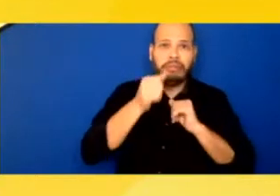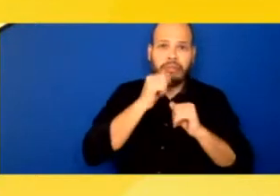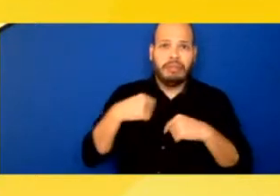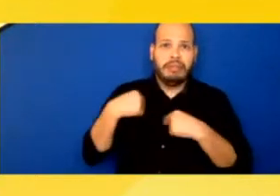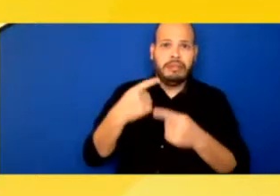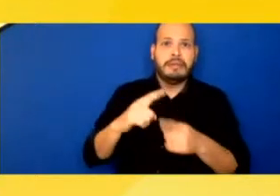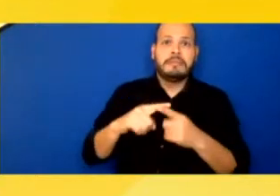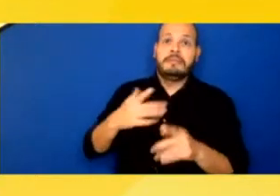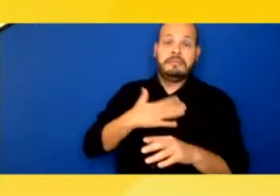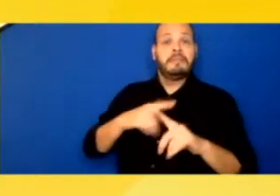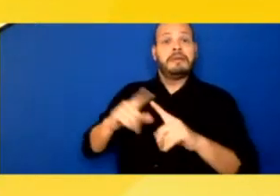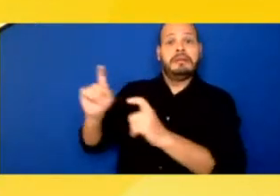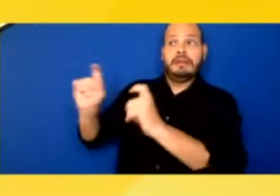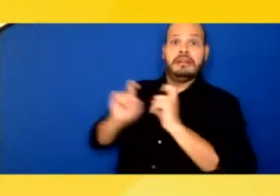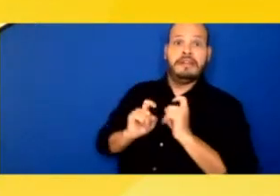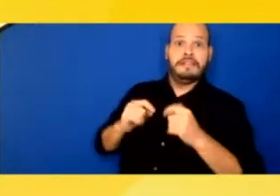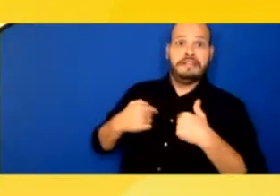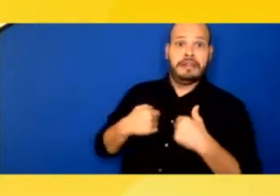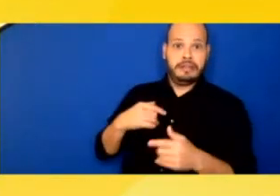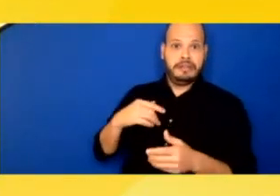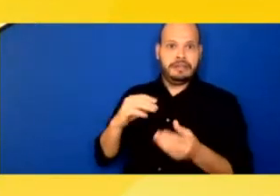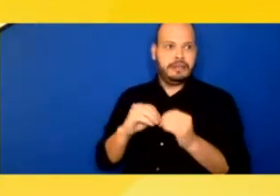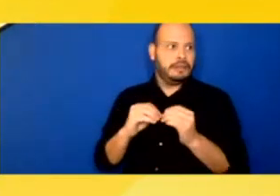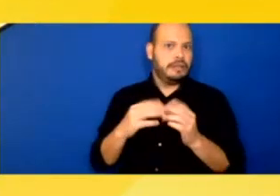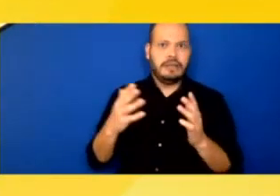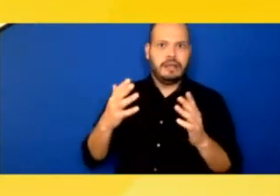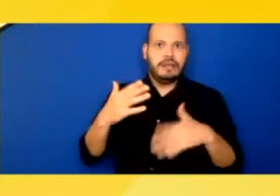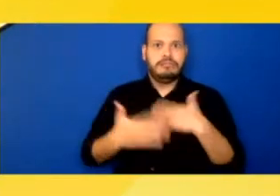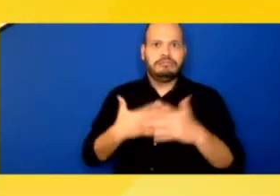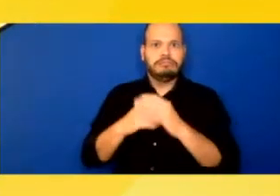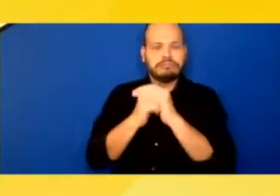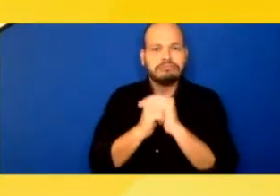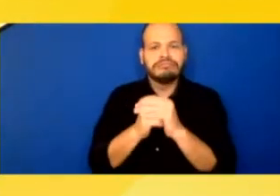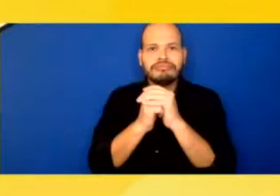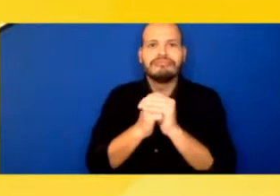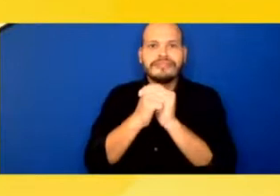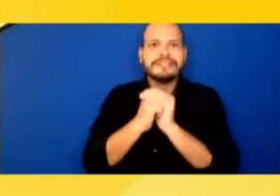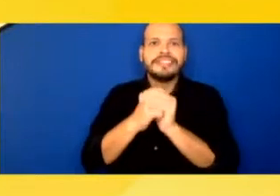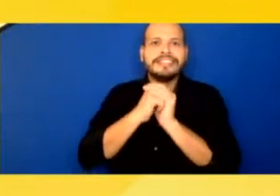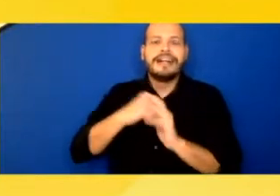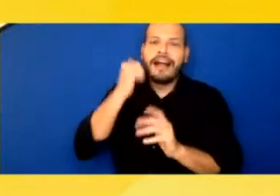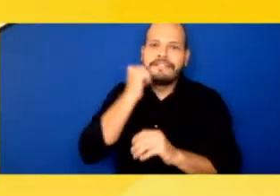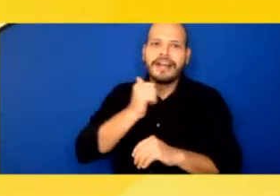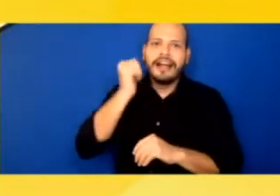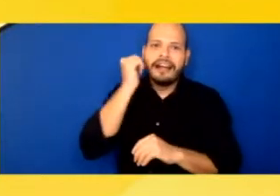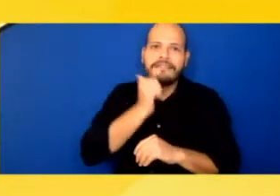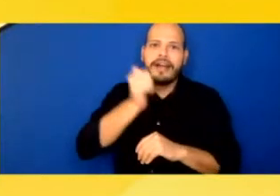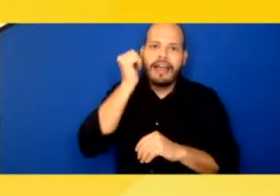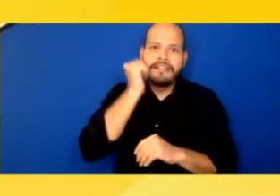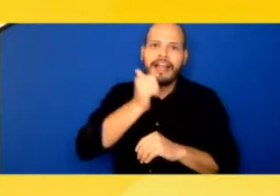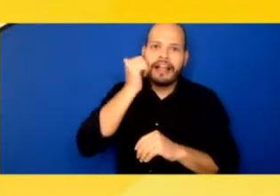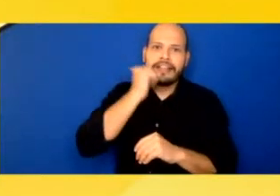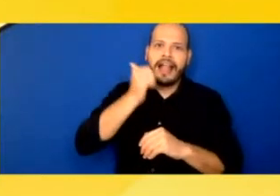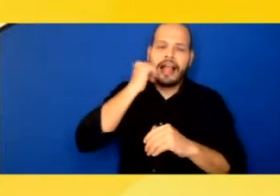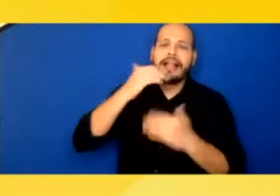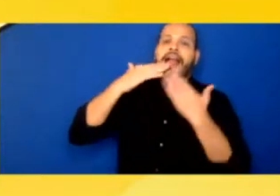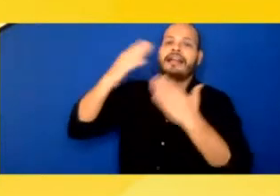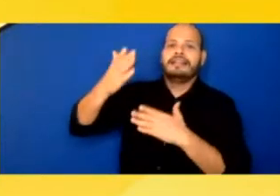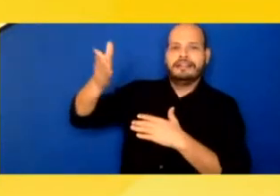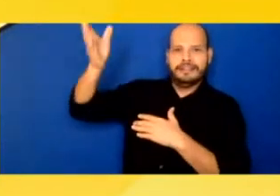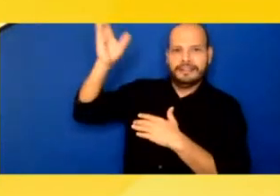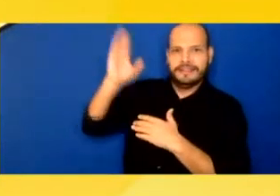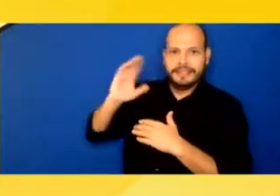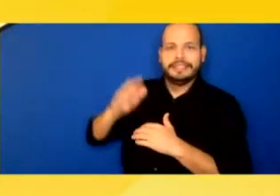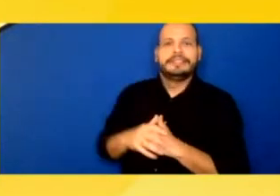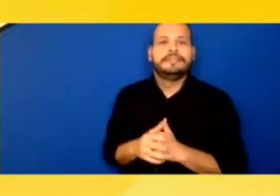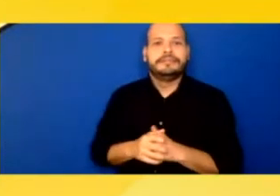Alvin O'Neill Jackson, for Reverend Dr. Liz Theoharis, for Reverend Dr. William J. Barber II, who brought us together